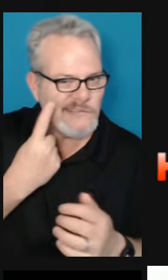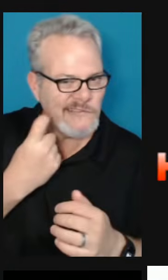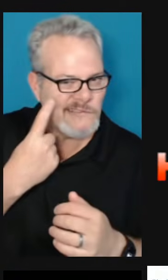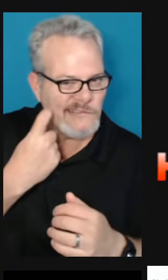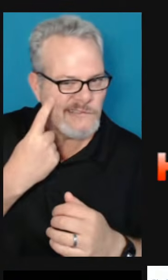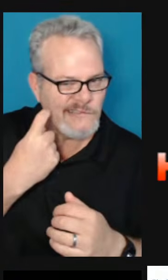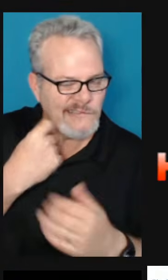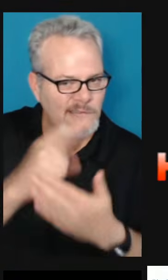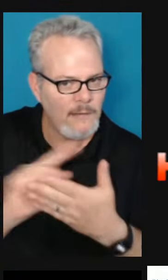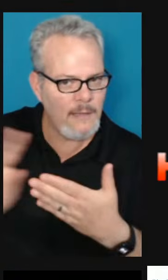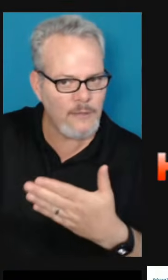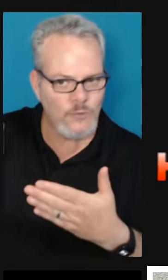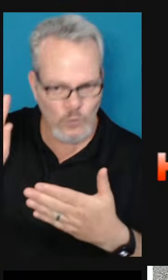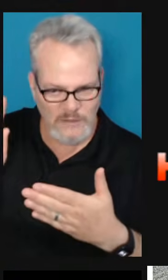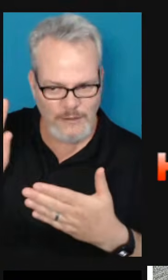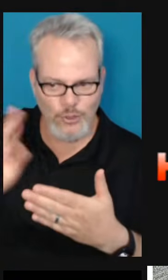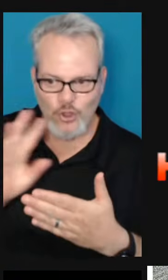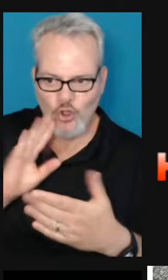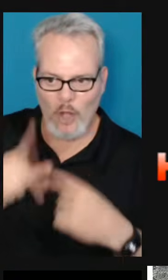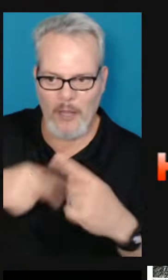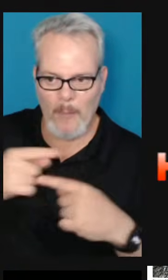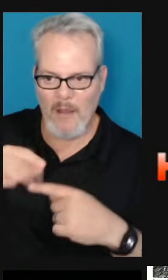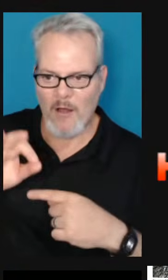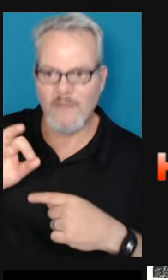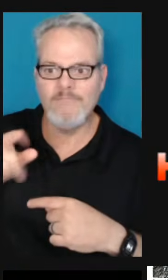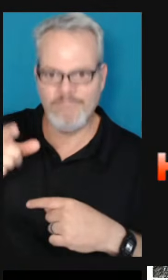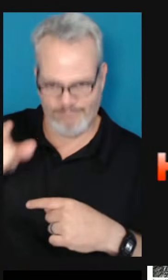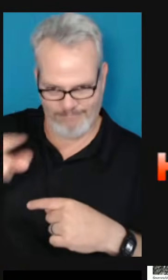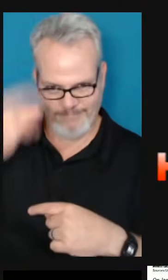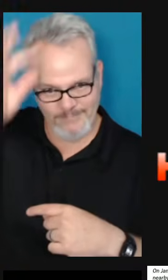the fallout of Pele's hair.